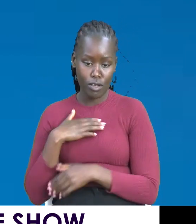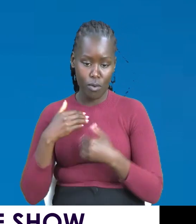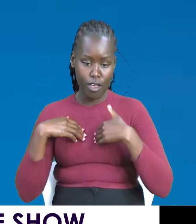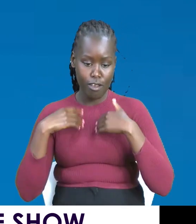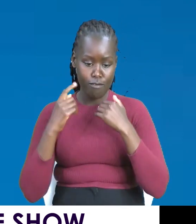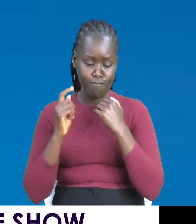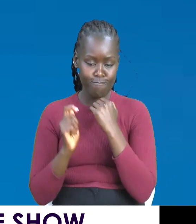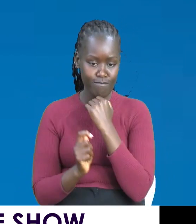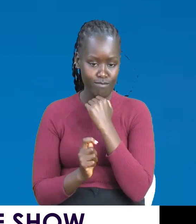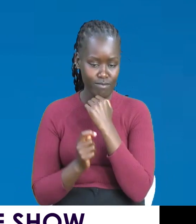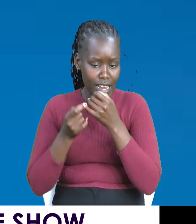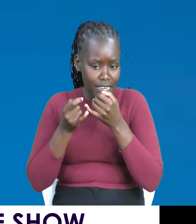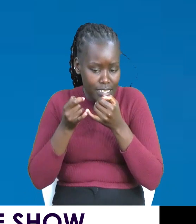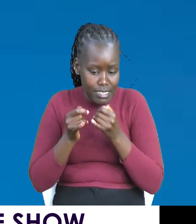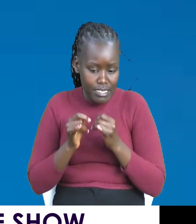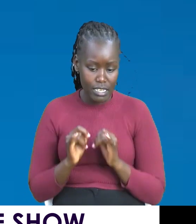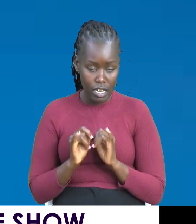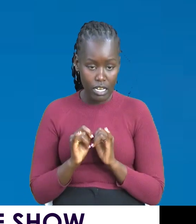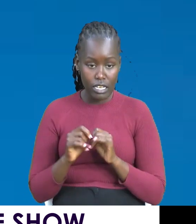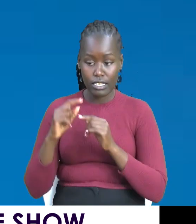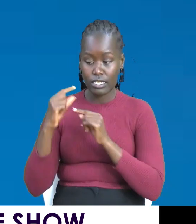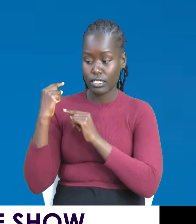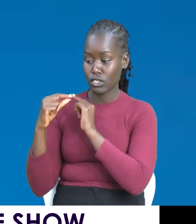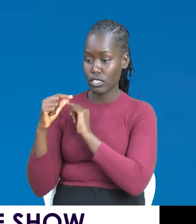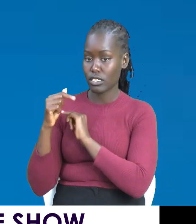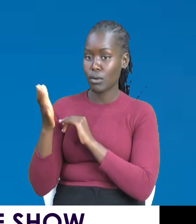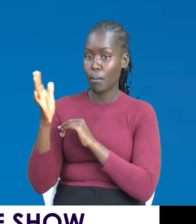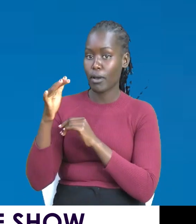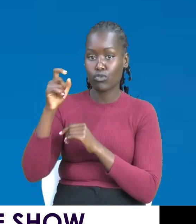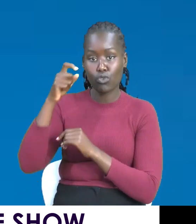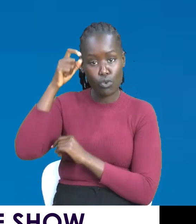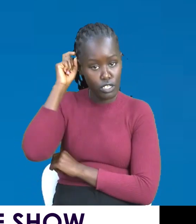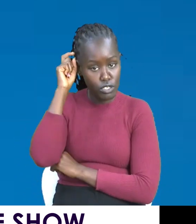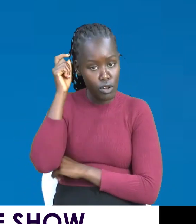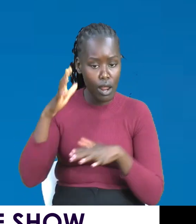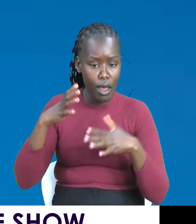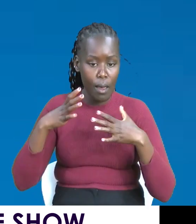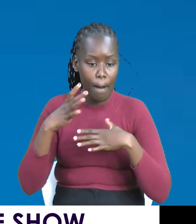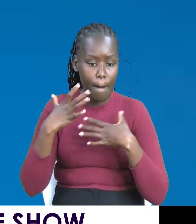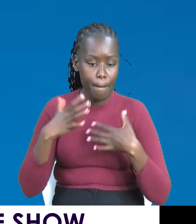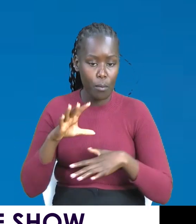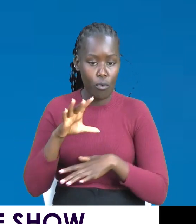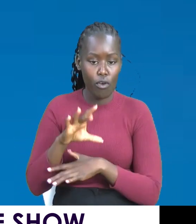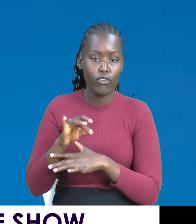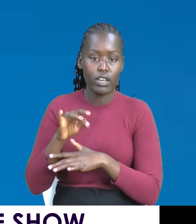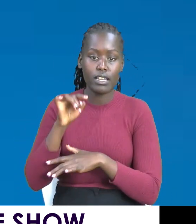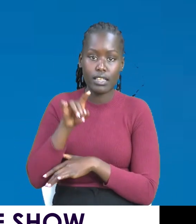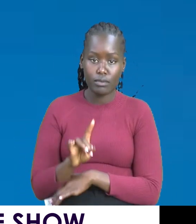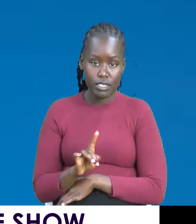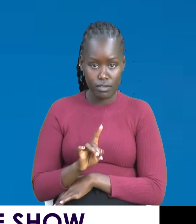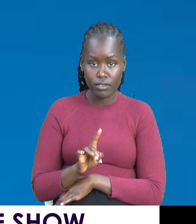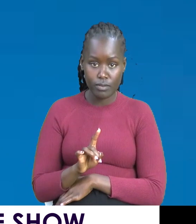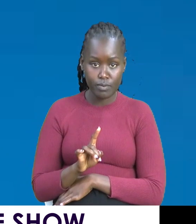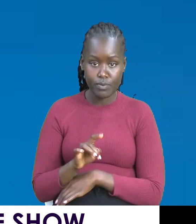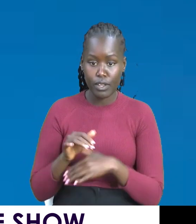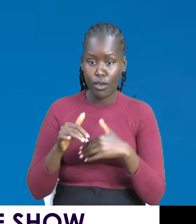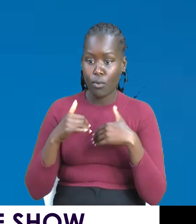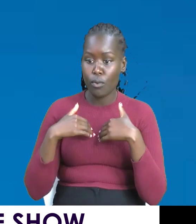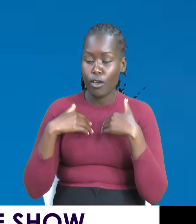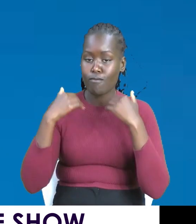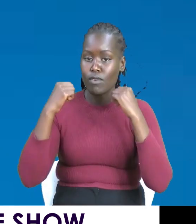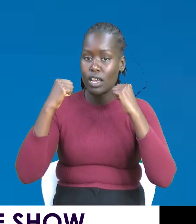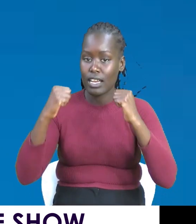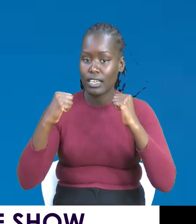this generation to get back to originality. People are finding themselves. There is a